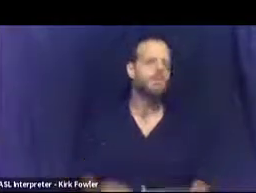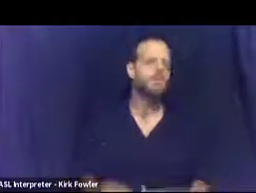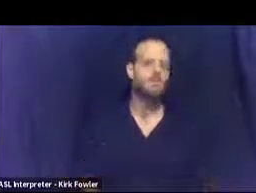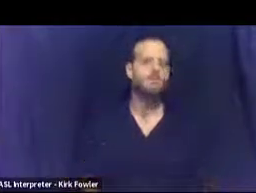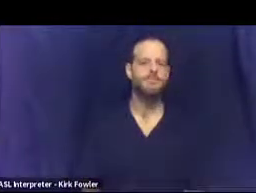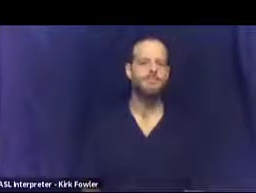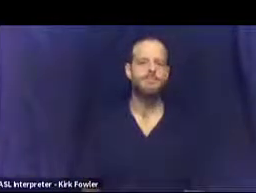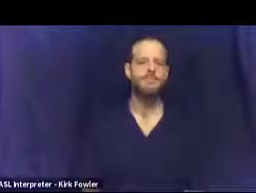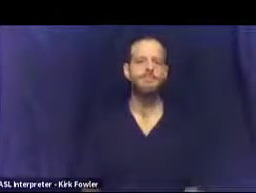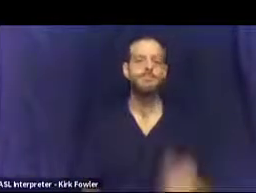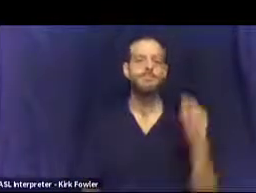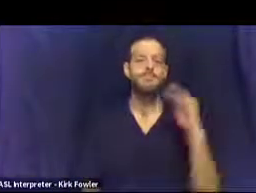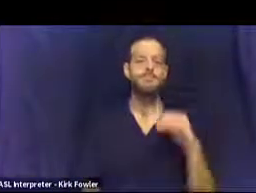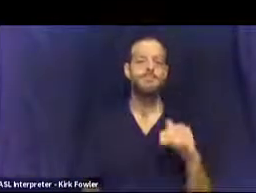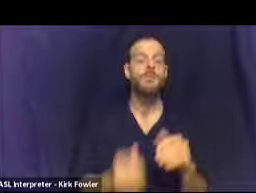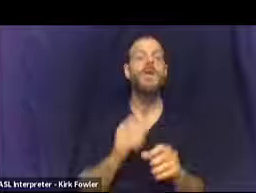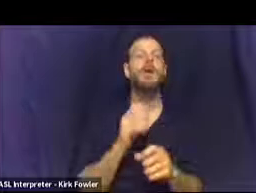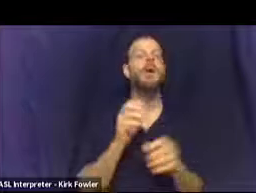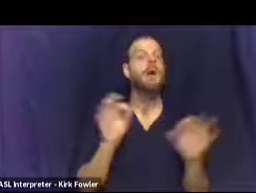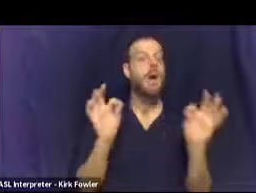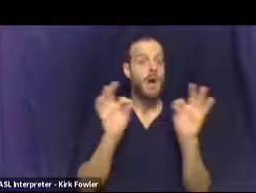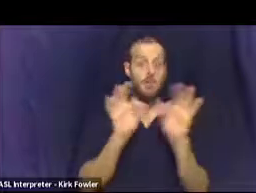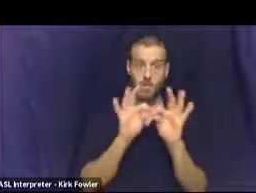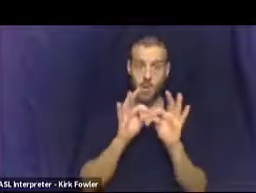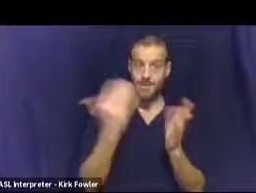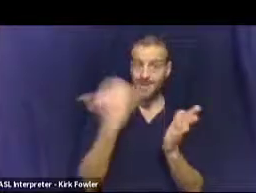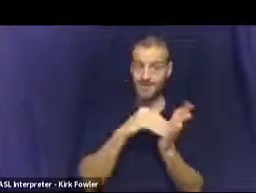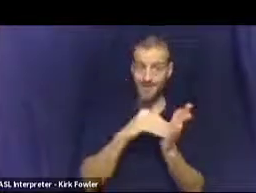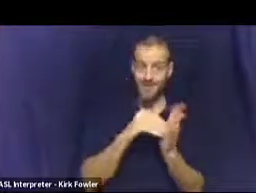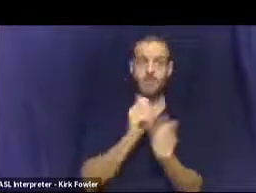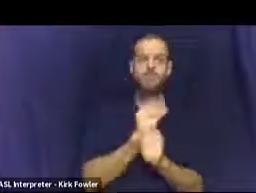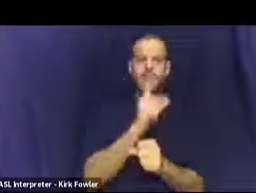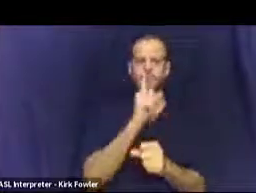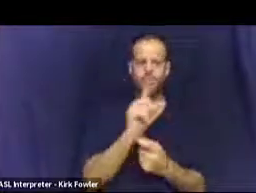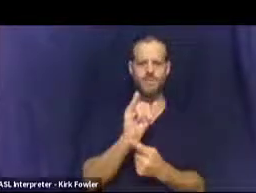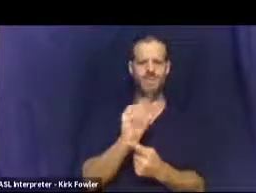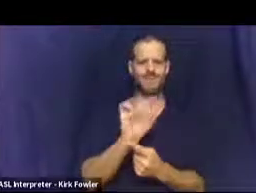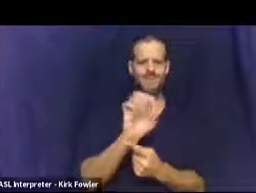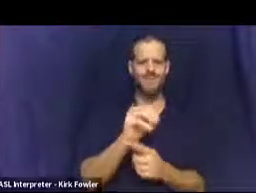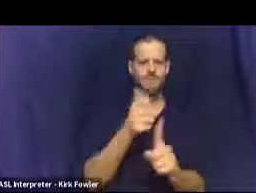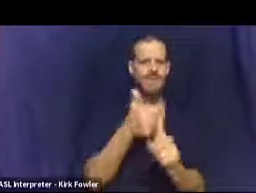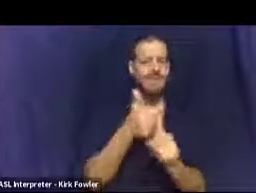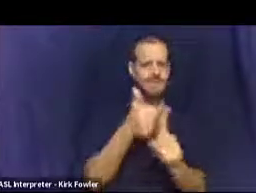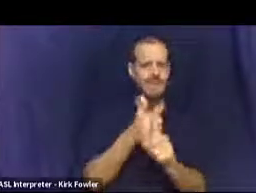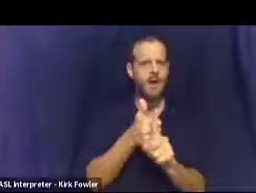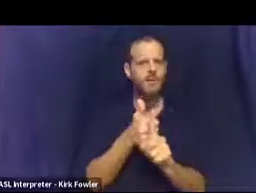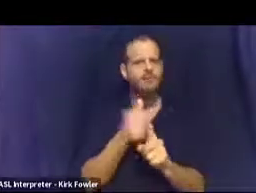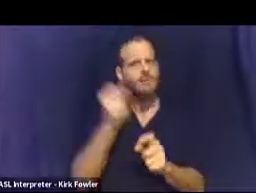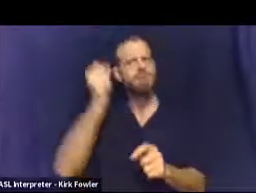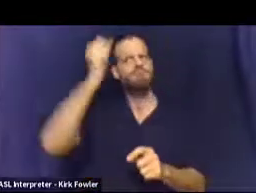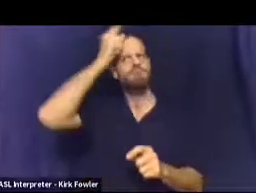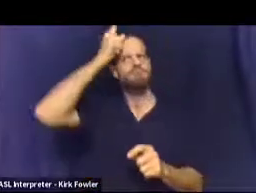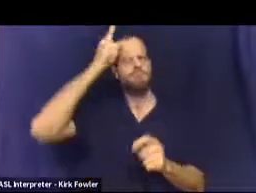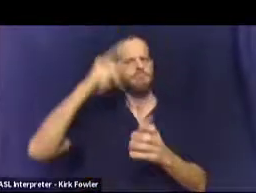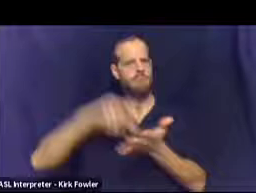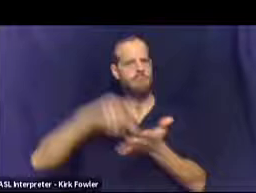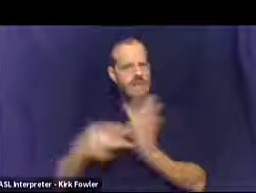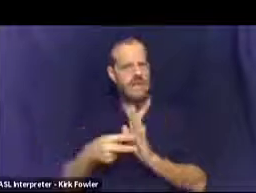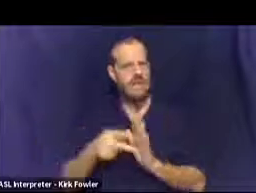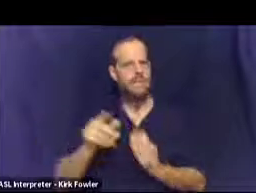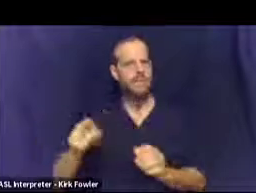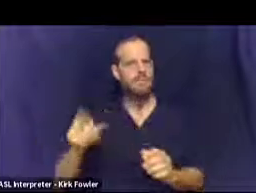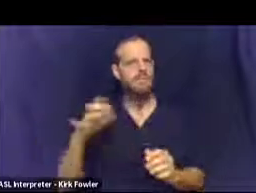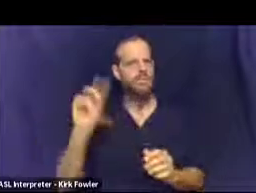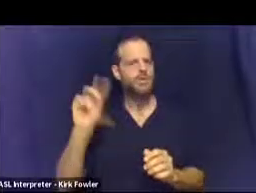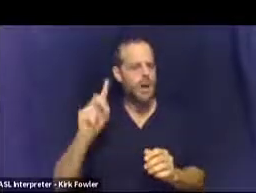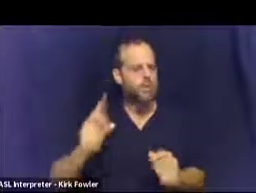is making sure that those items are meaningful. So we talked a little bit about those models. We just really need to make sure that the child is somehow engaged